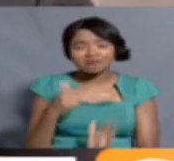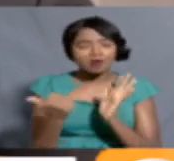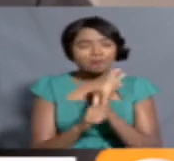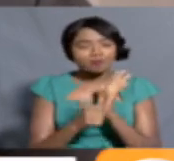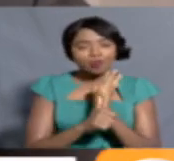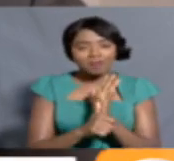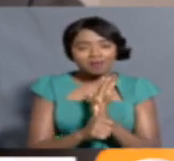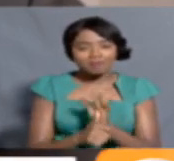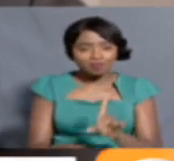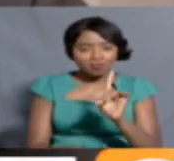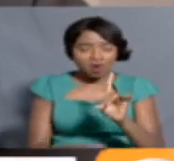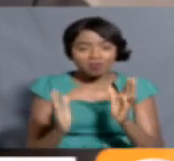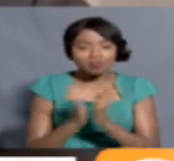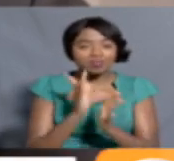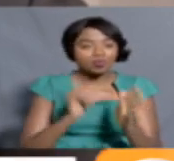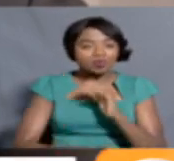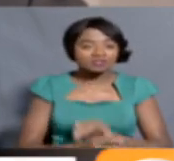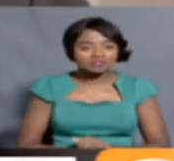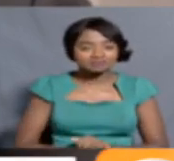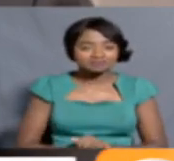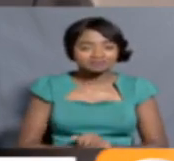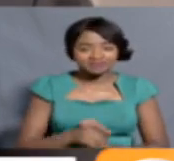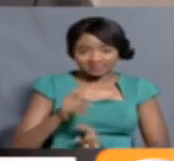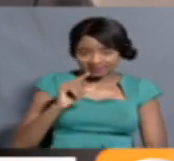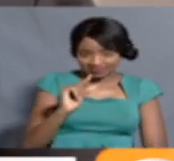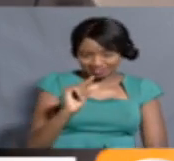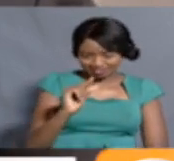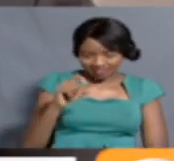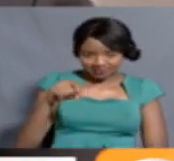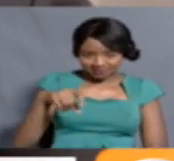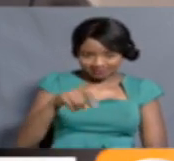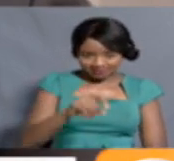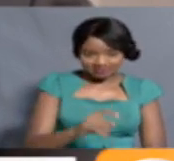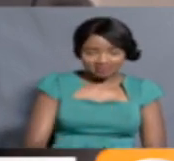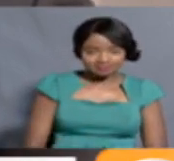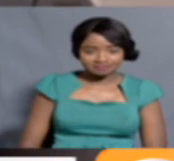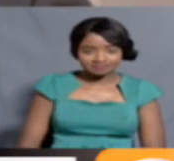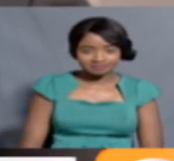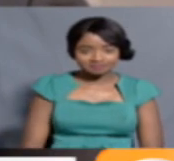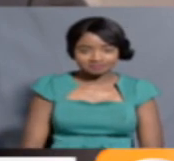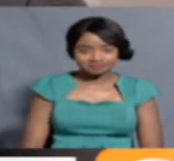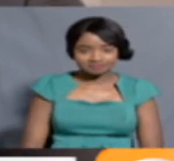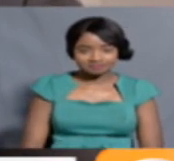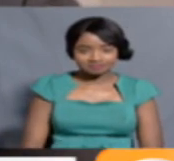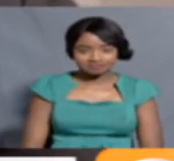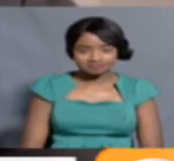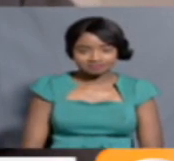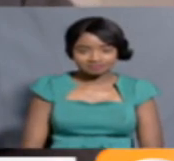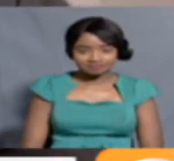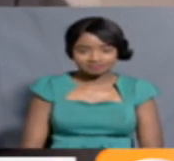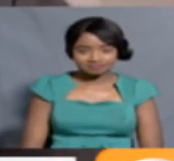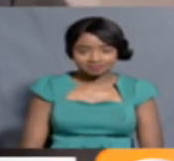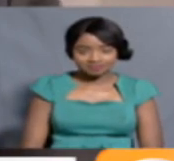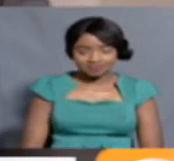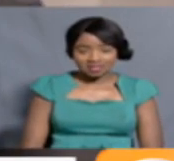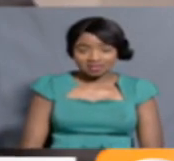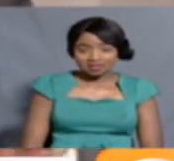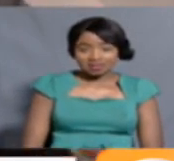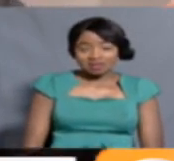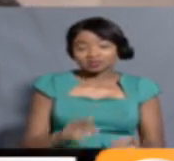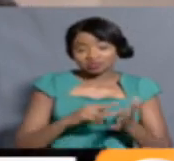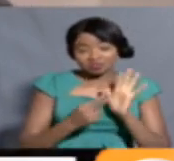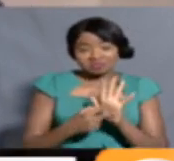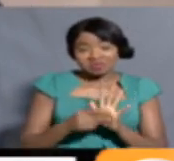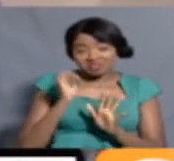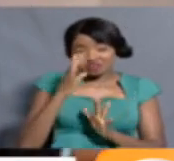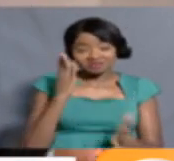the seed that they were going to plant. The subsidized fertilizer that they were supposed to get did not get here. So even if the